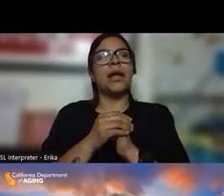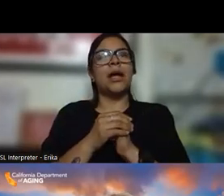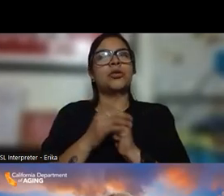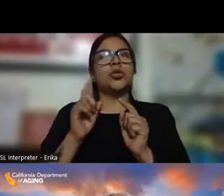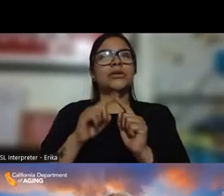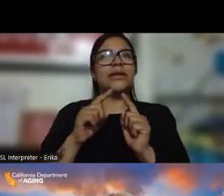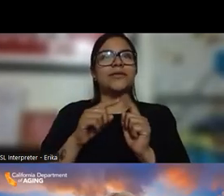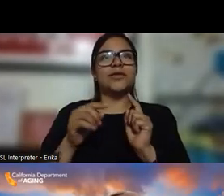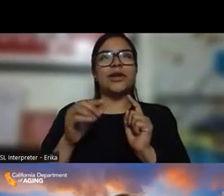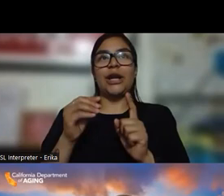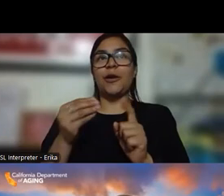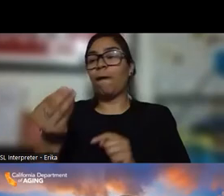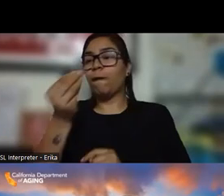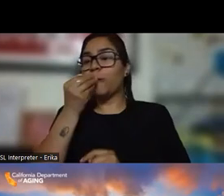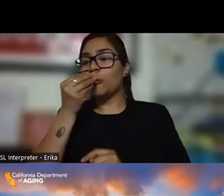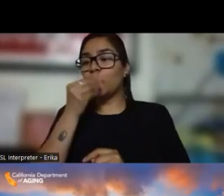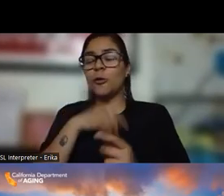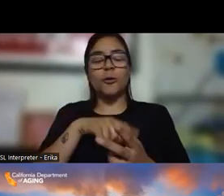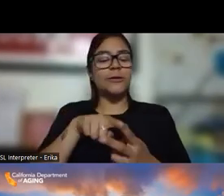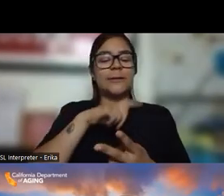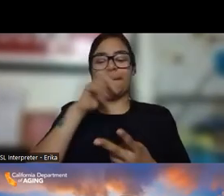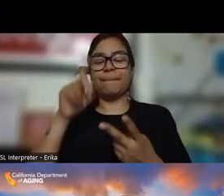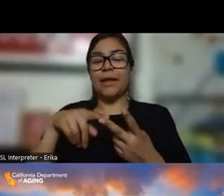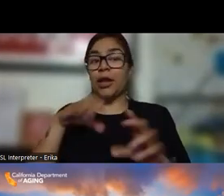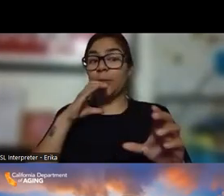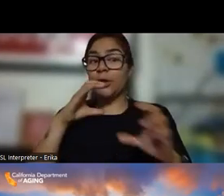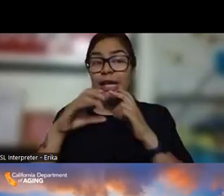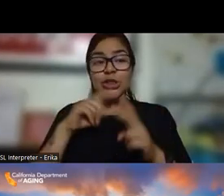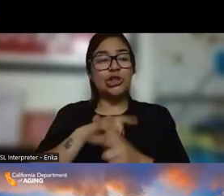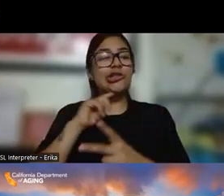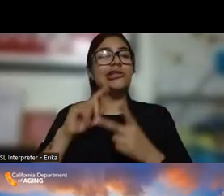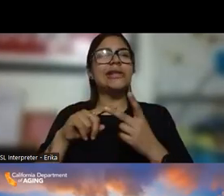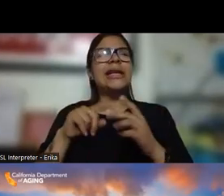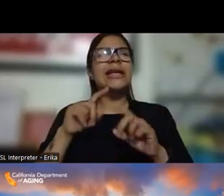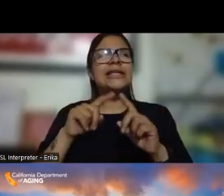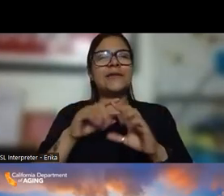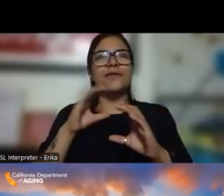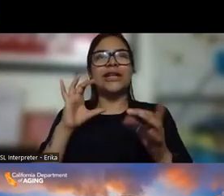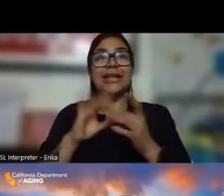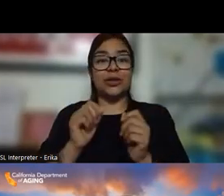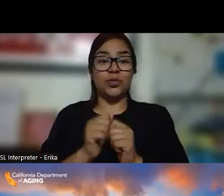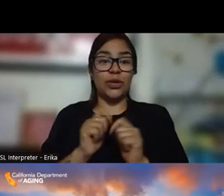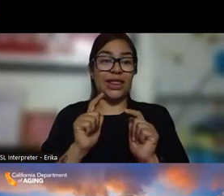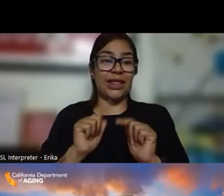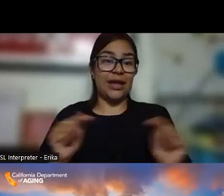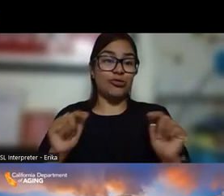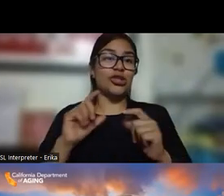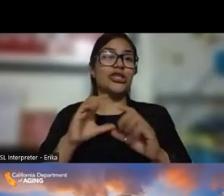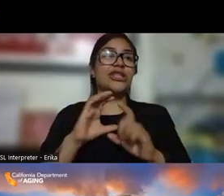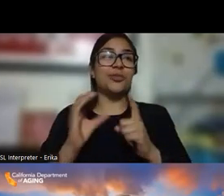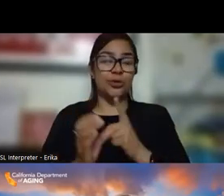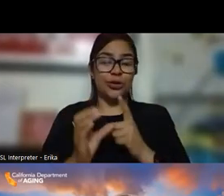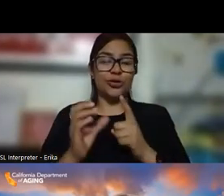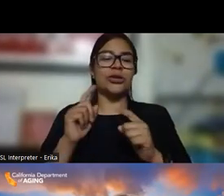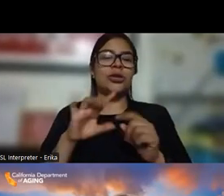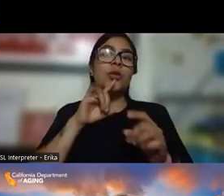had culturally appropriate food, culturally appropriate just communications, and they're just really already very tuned into those communities.